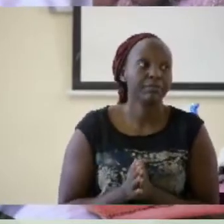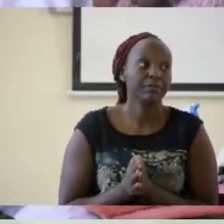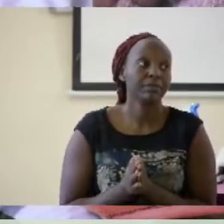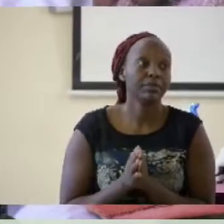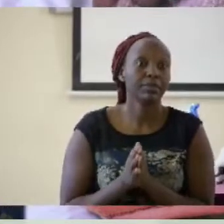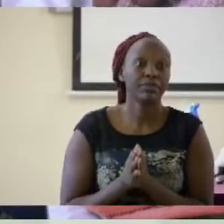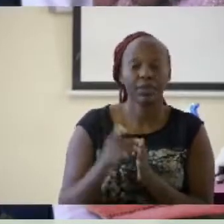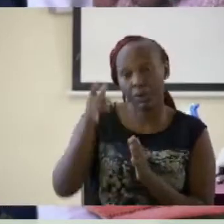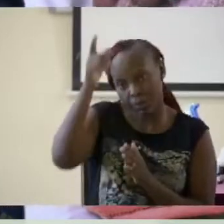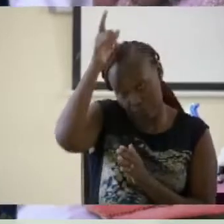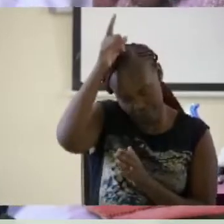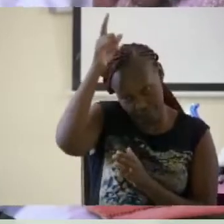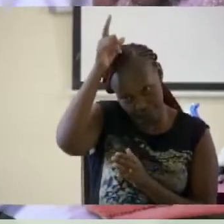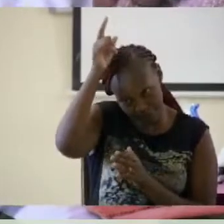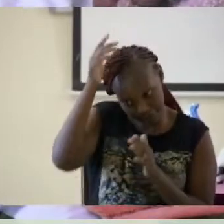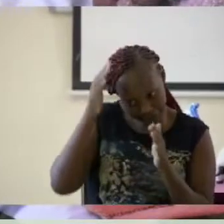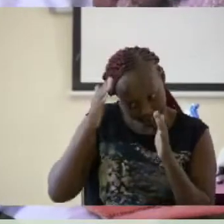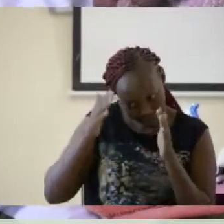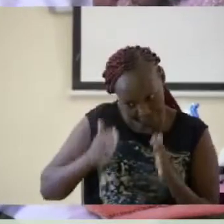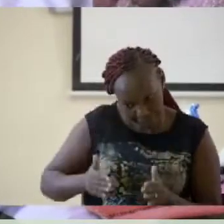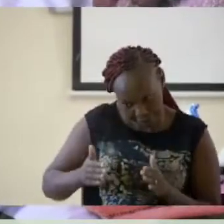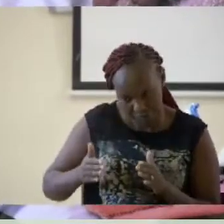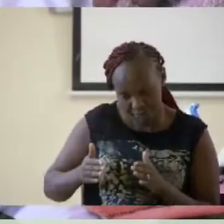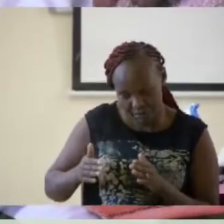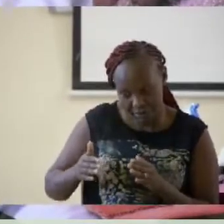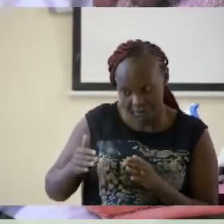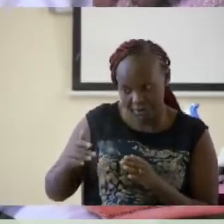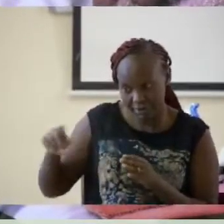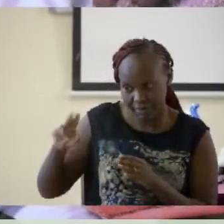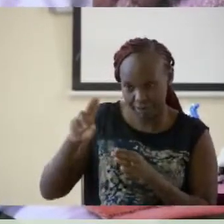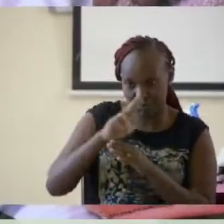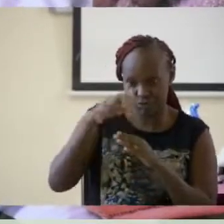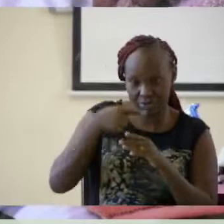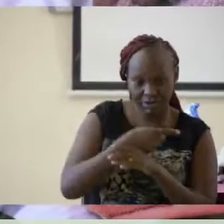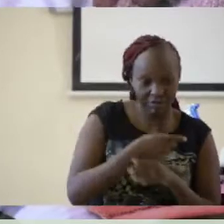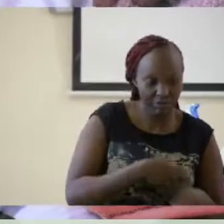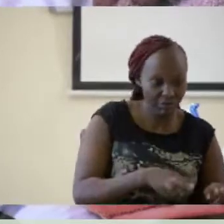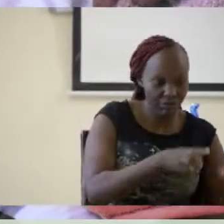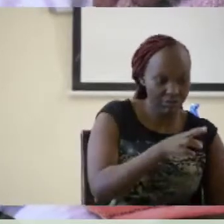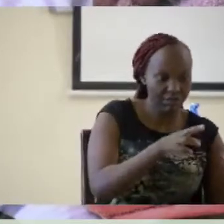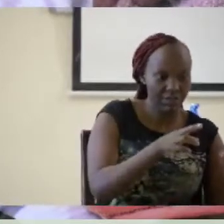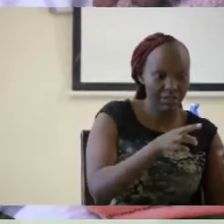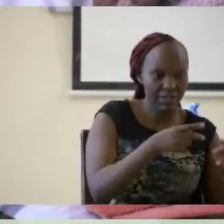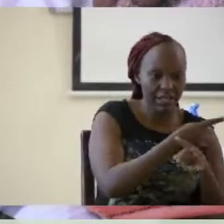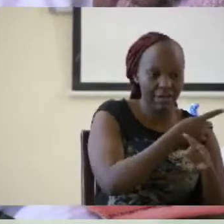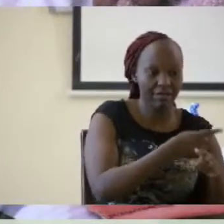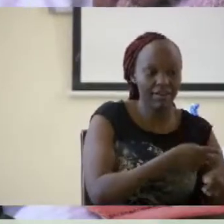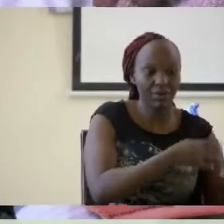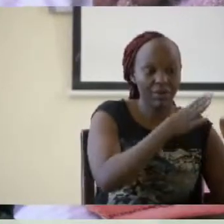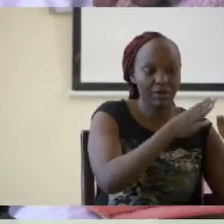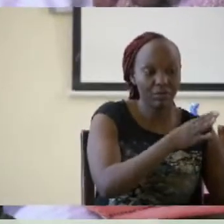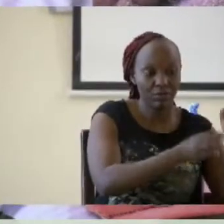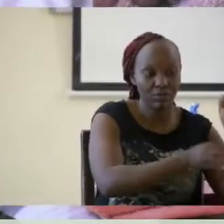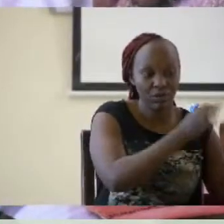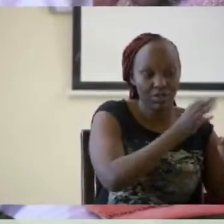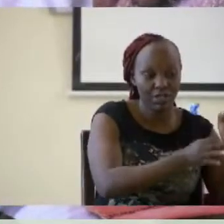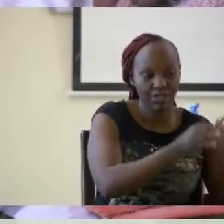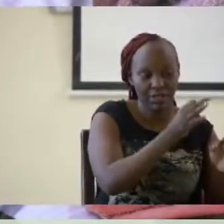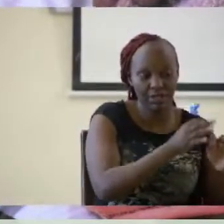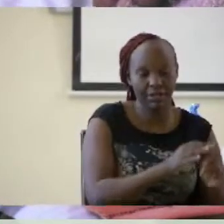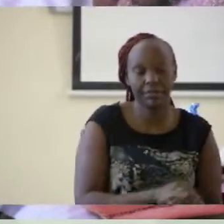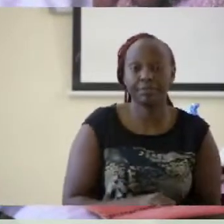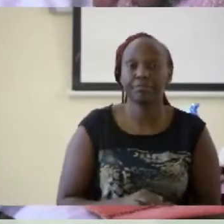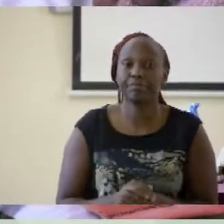The rural resident swims in a different river, the alternative river, as we've put